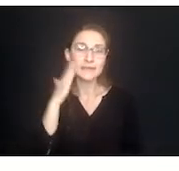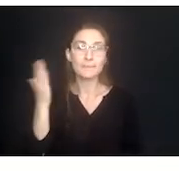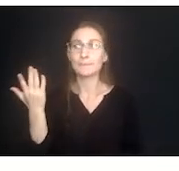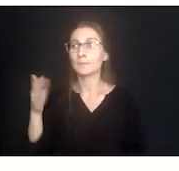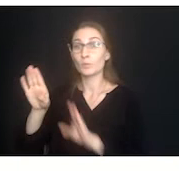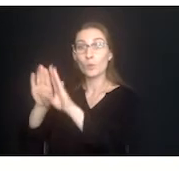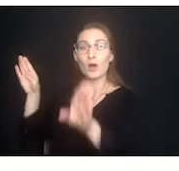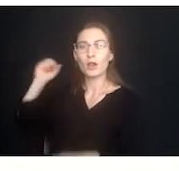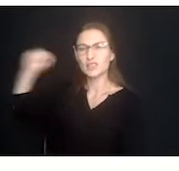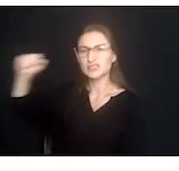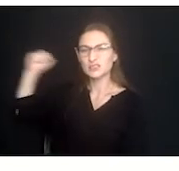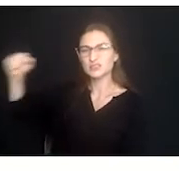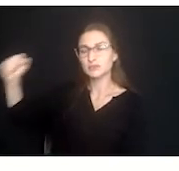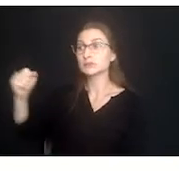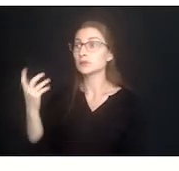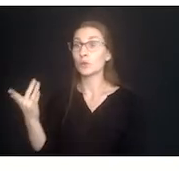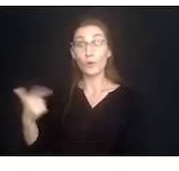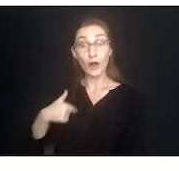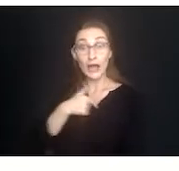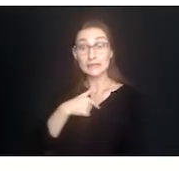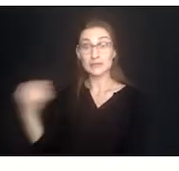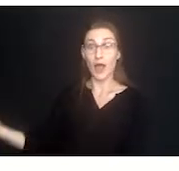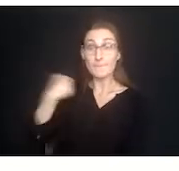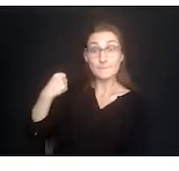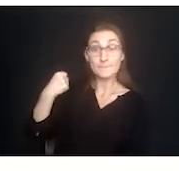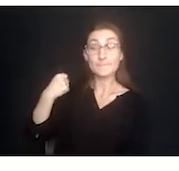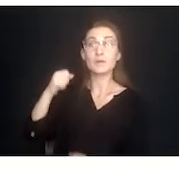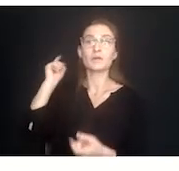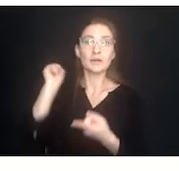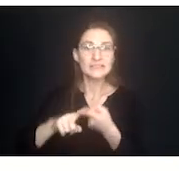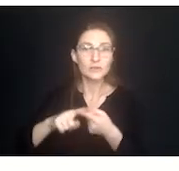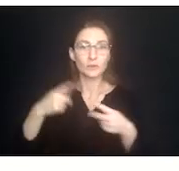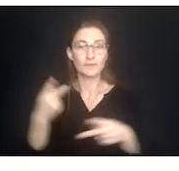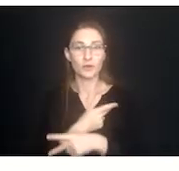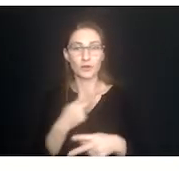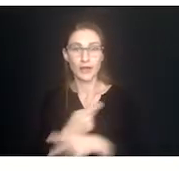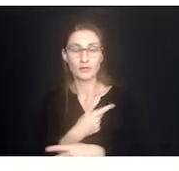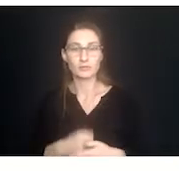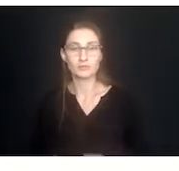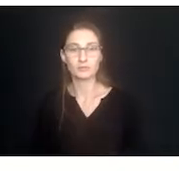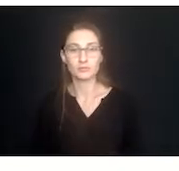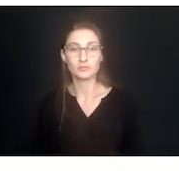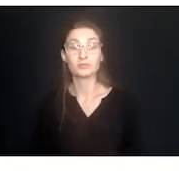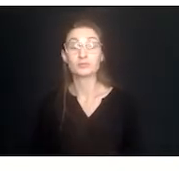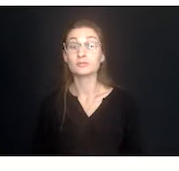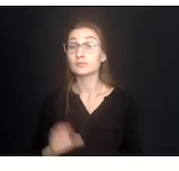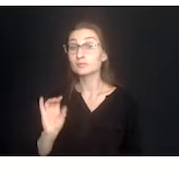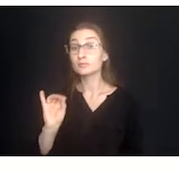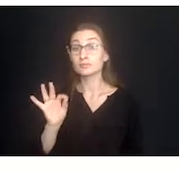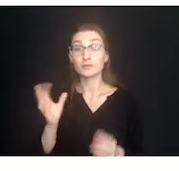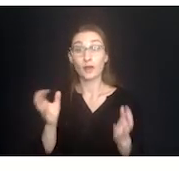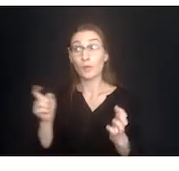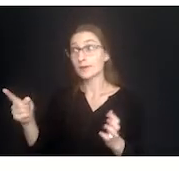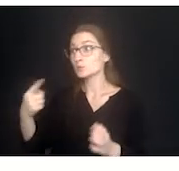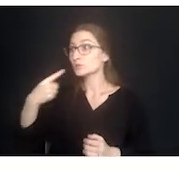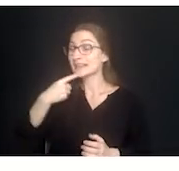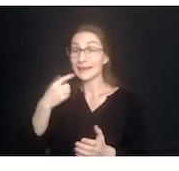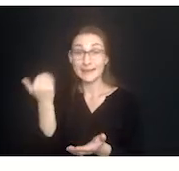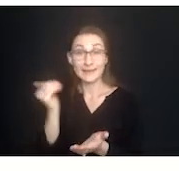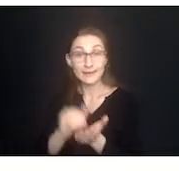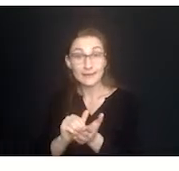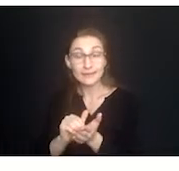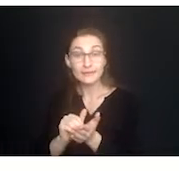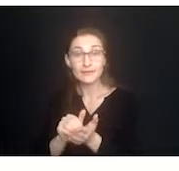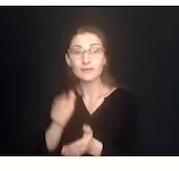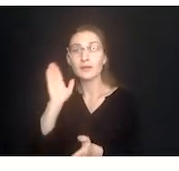would slap himself, hit the wall or one of us until we figured it out. I started to, anytime I